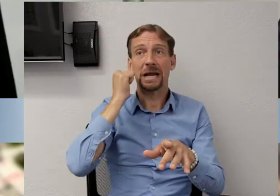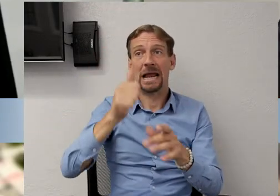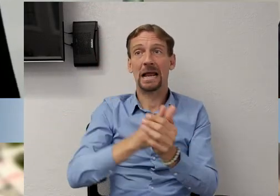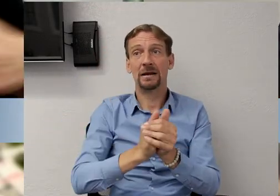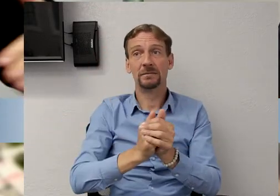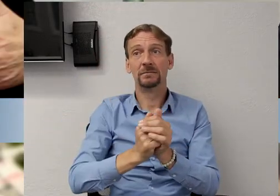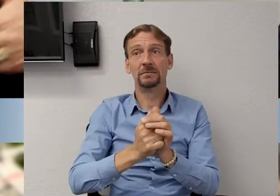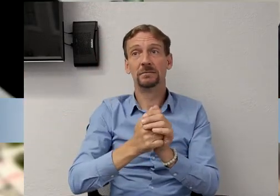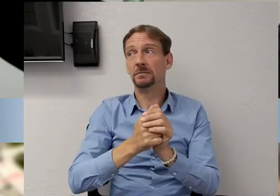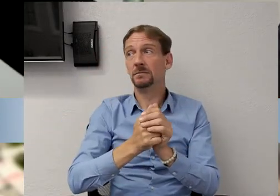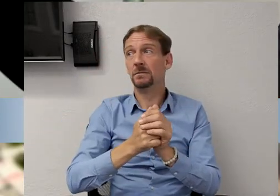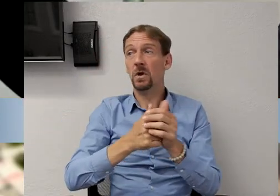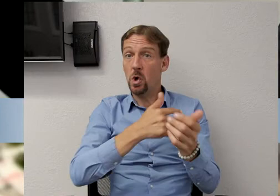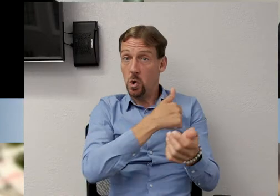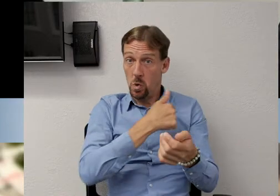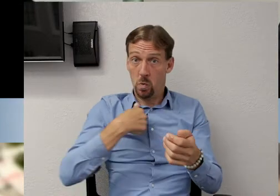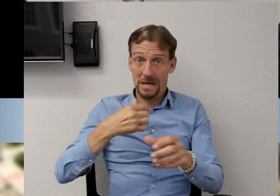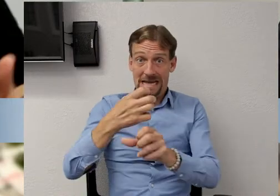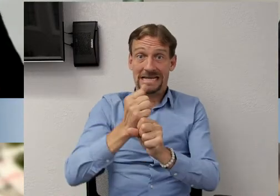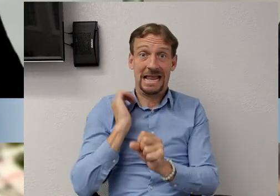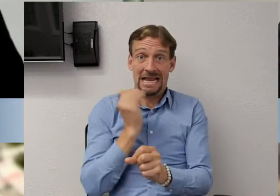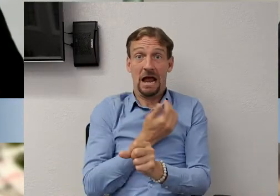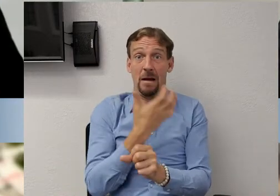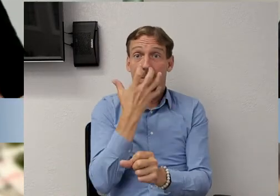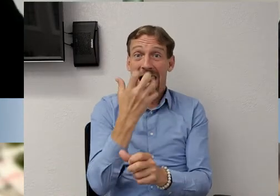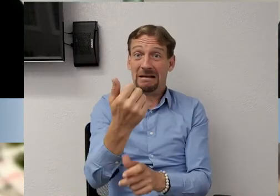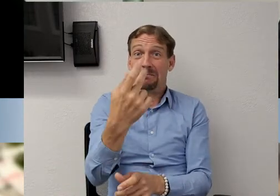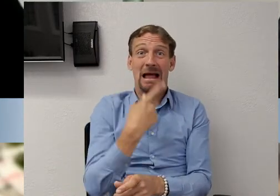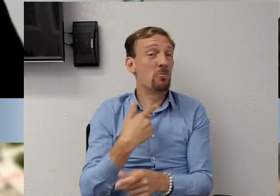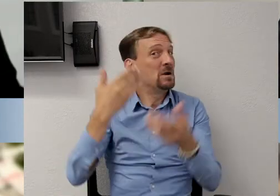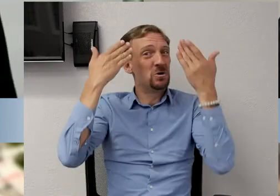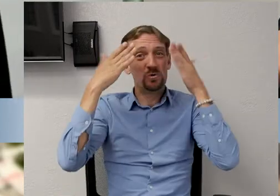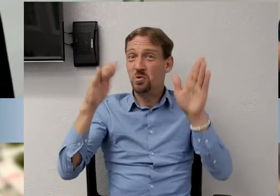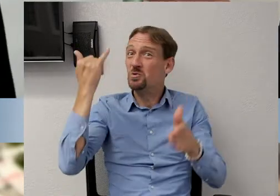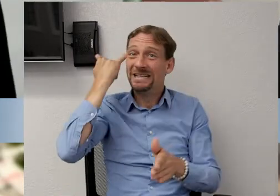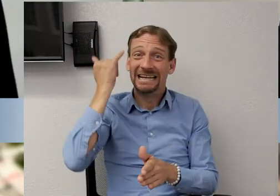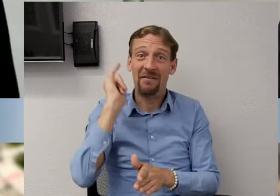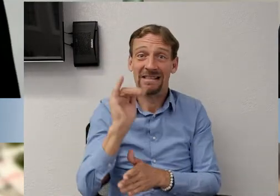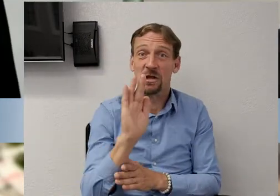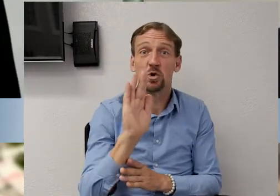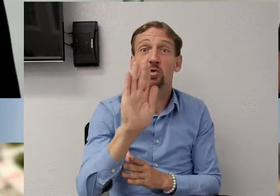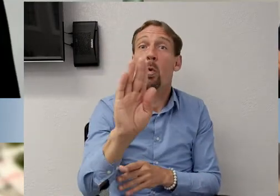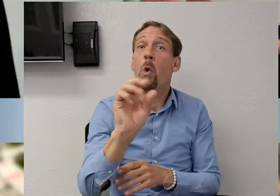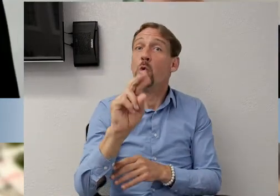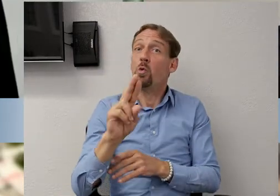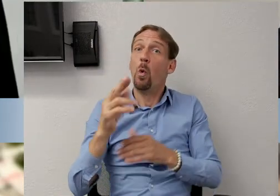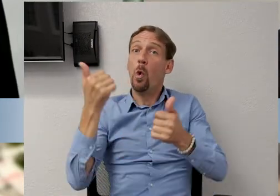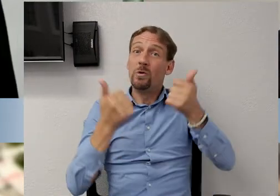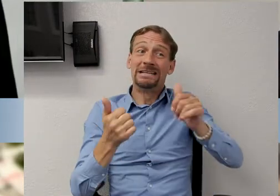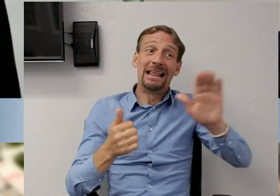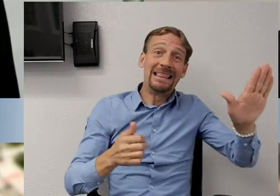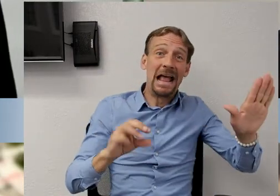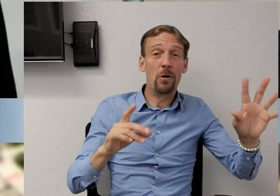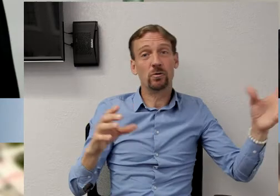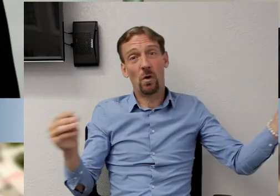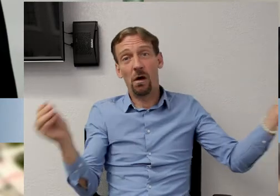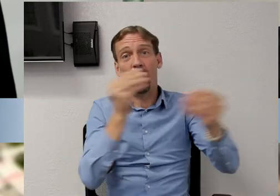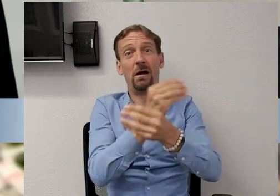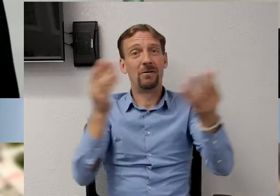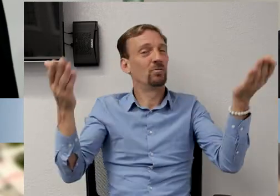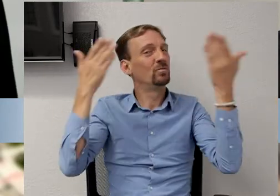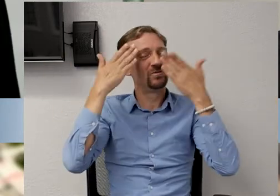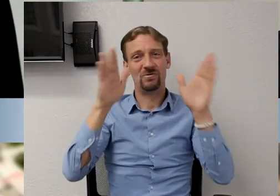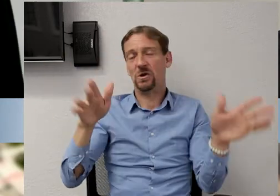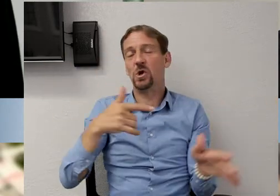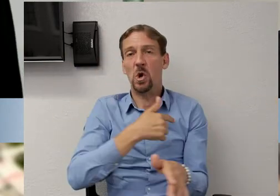Wow. Yeah. So do we get our masks back? We don't know that Or yet. other So people's masks? again, our mask subcommittee is